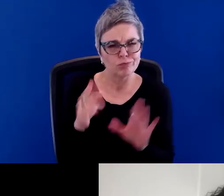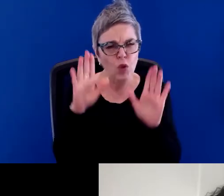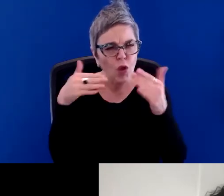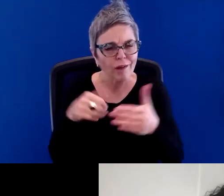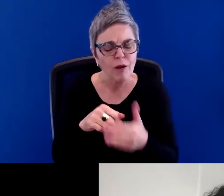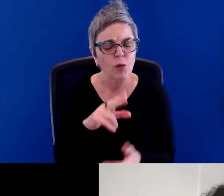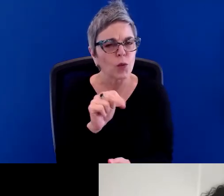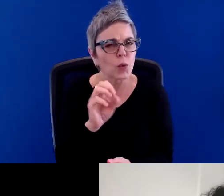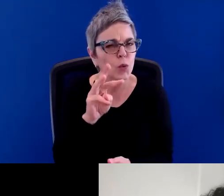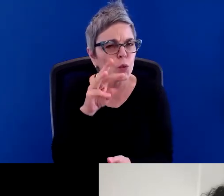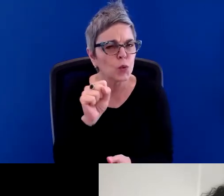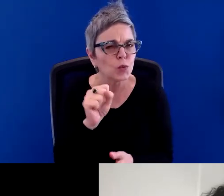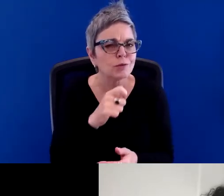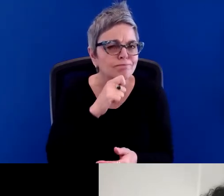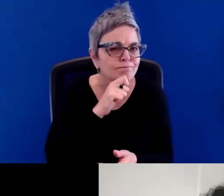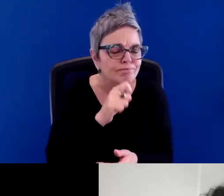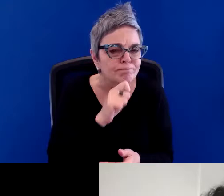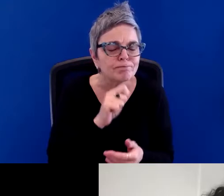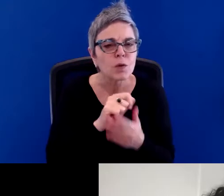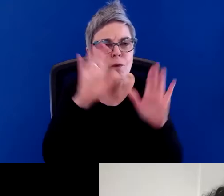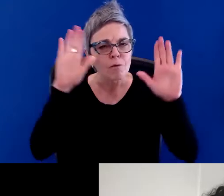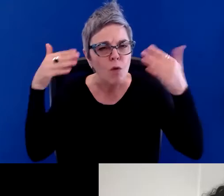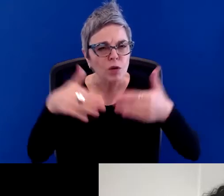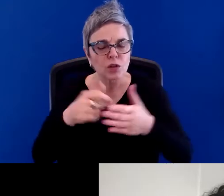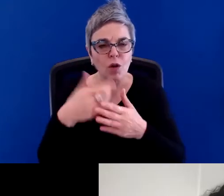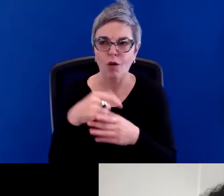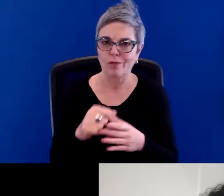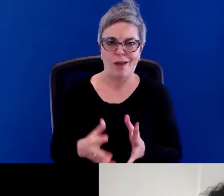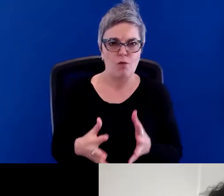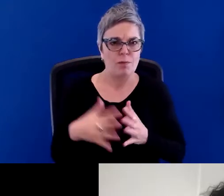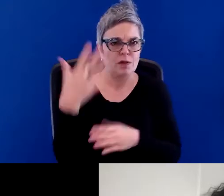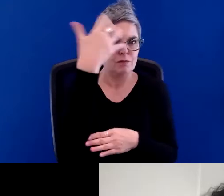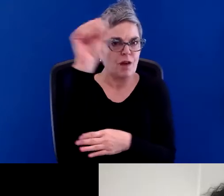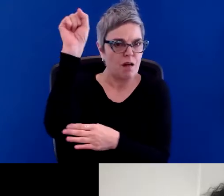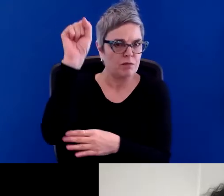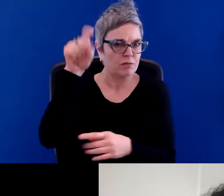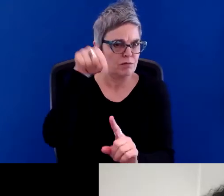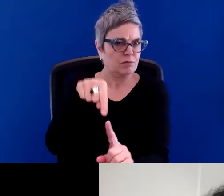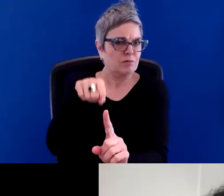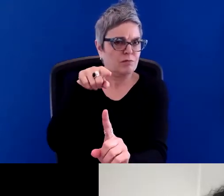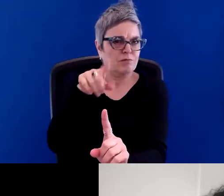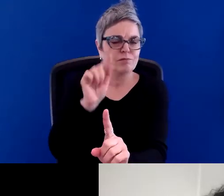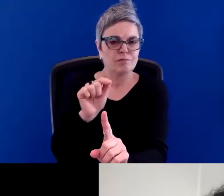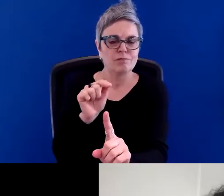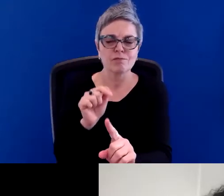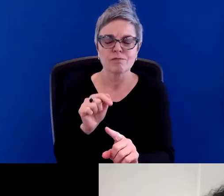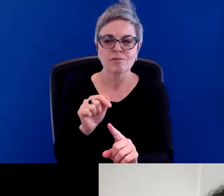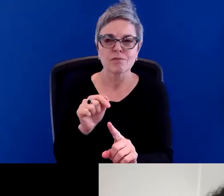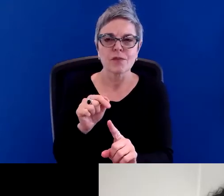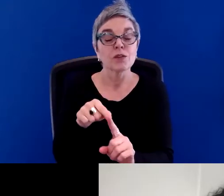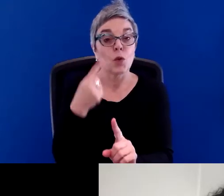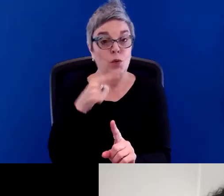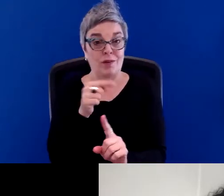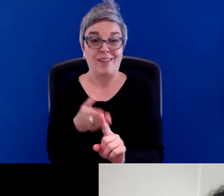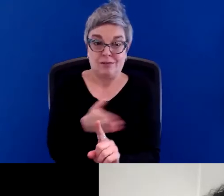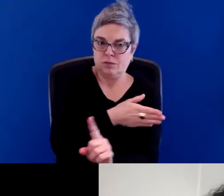violence protest and efforts. And for this particular book, we wanted to transition to the